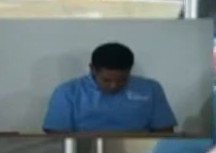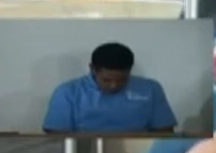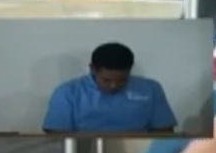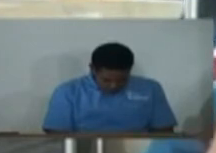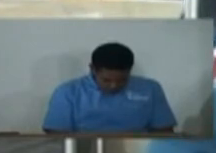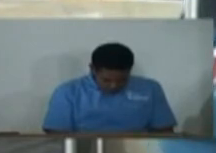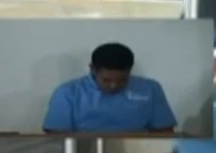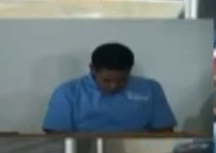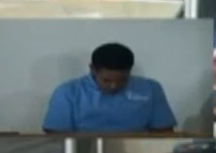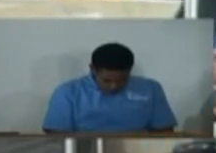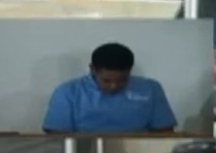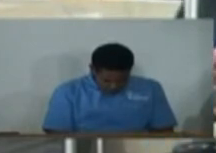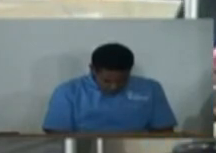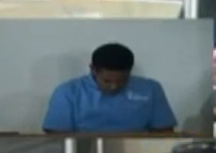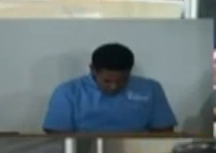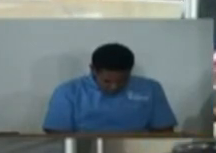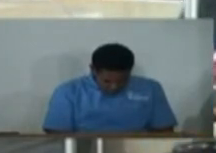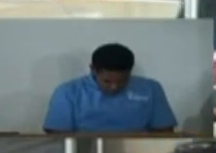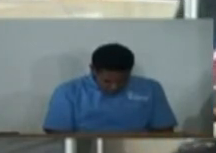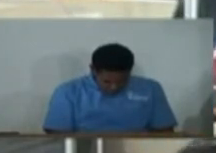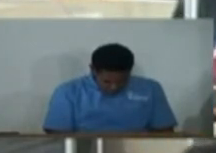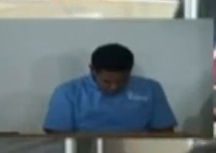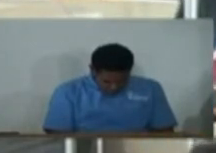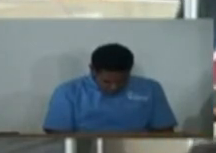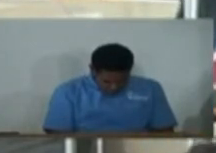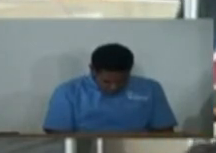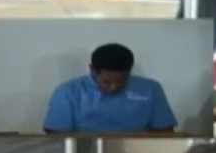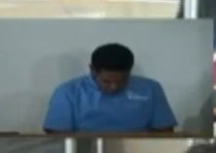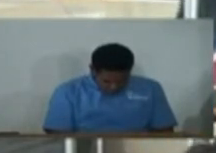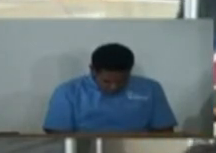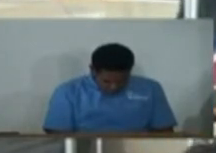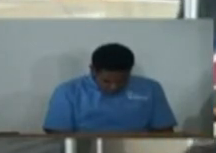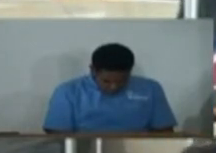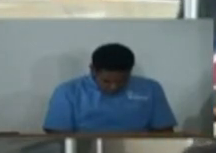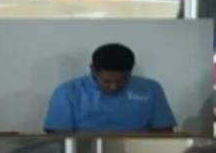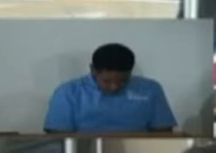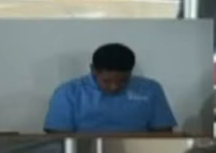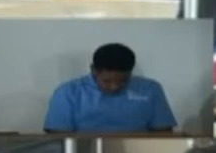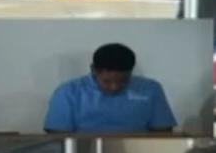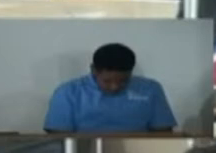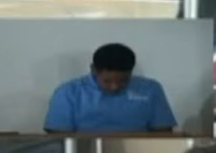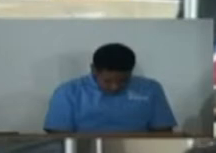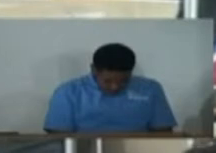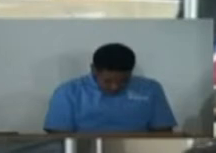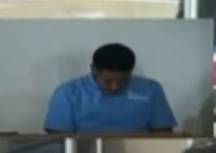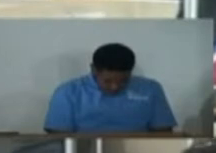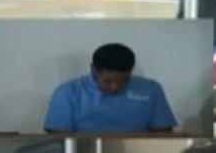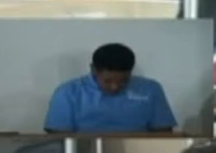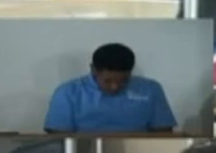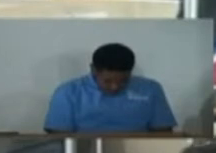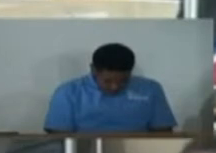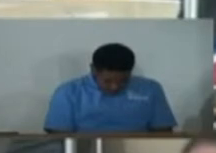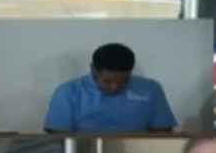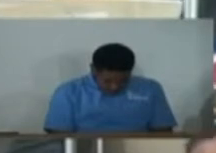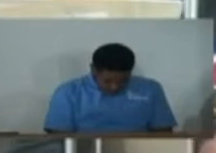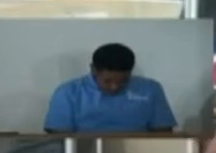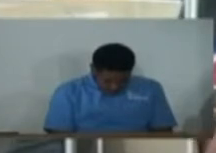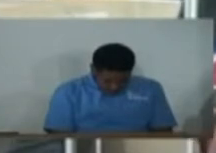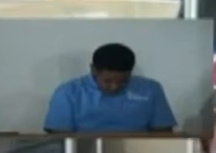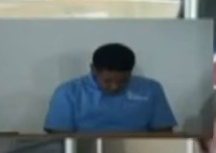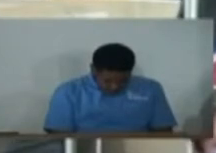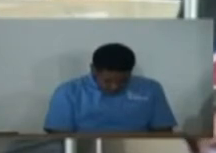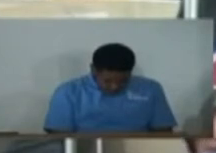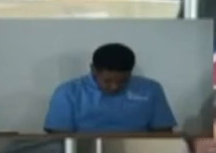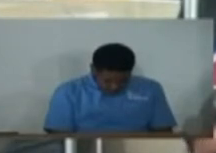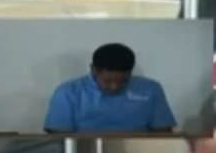the views and perspectives that they have. And in everything I do, I try my best